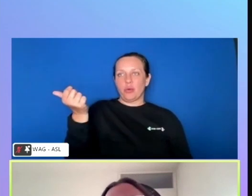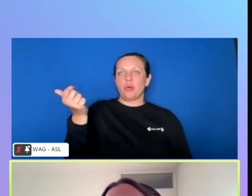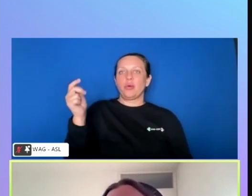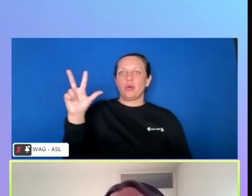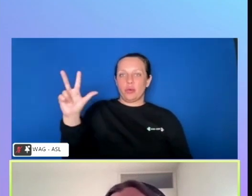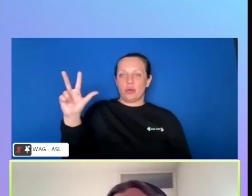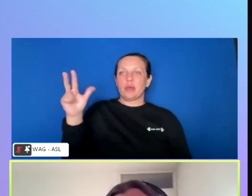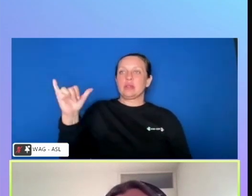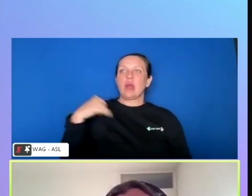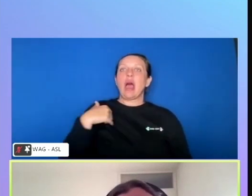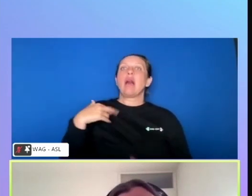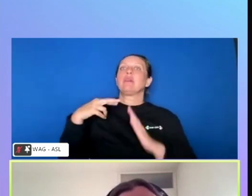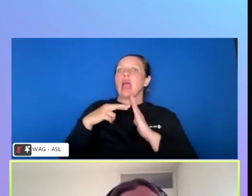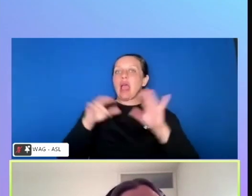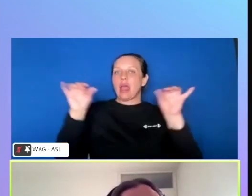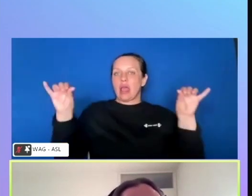still has guidelines.